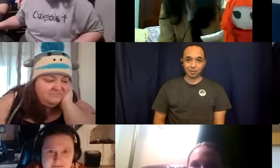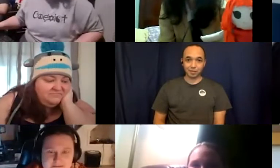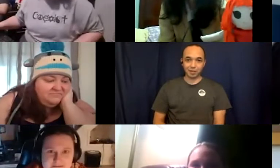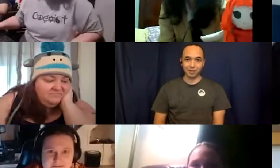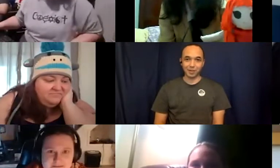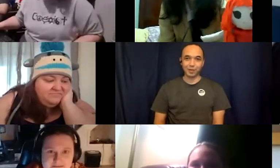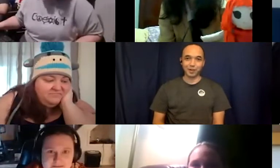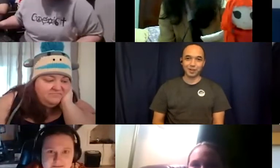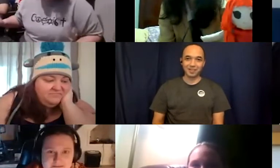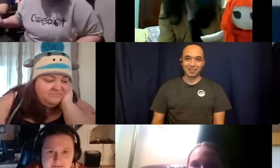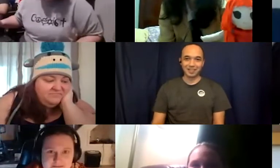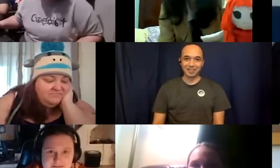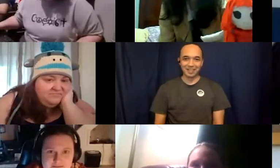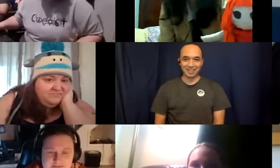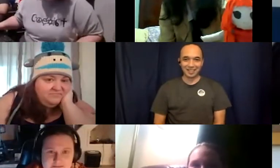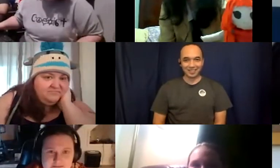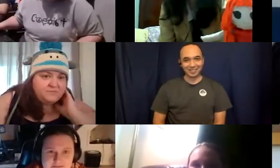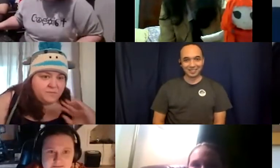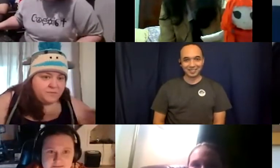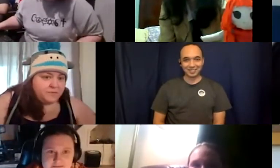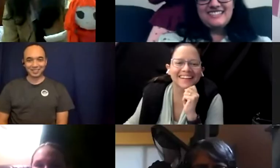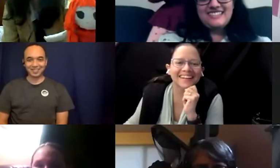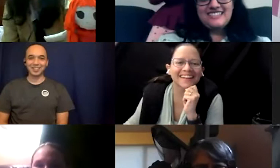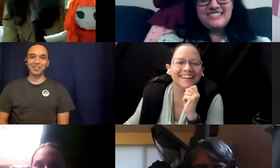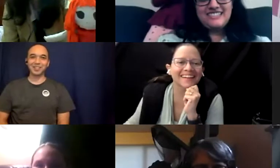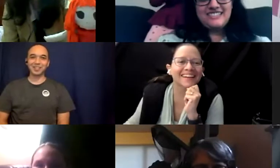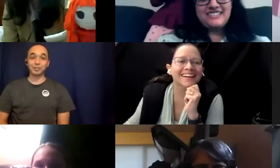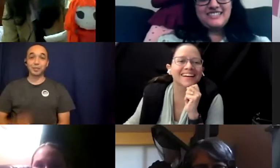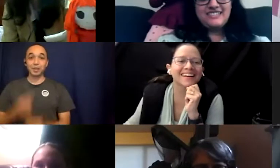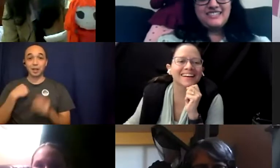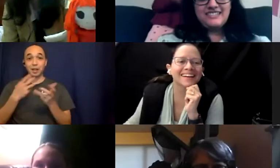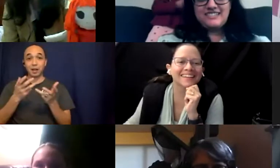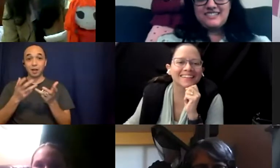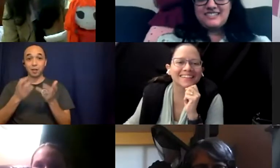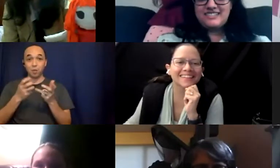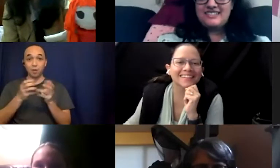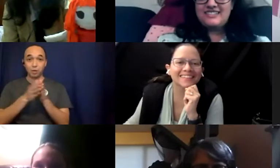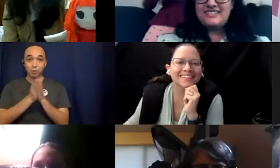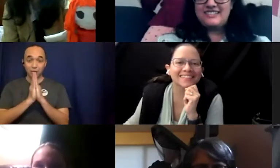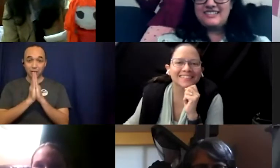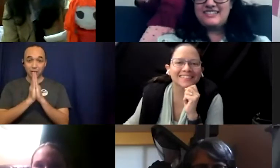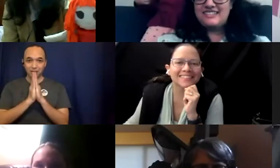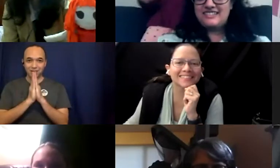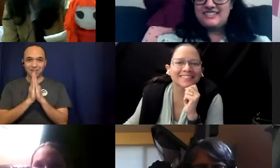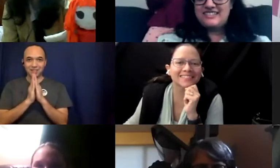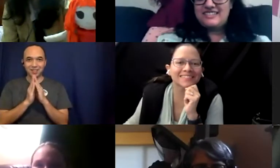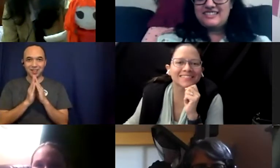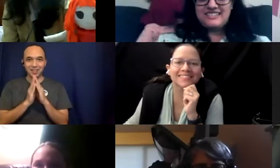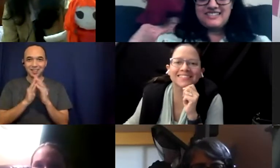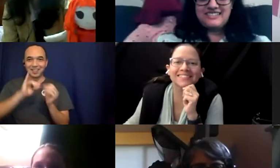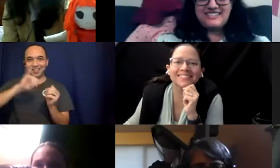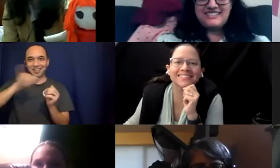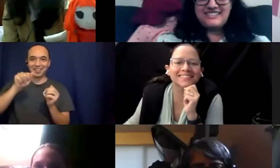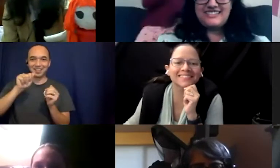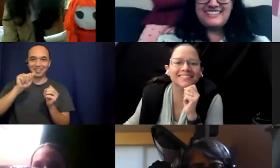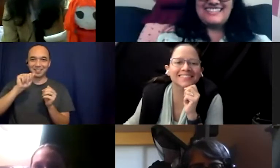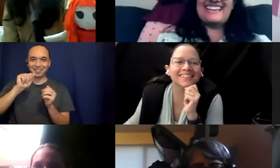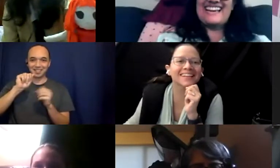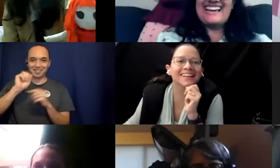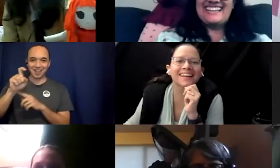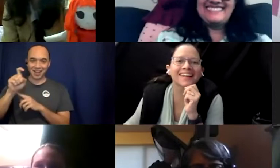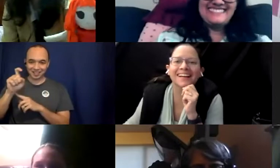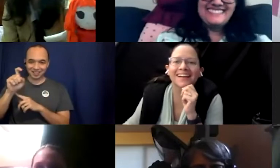trauma of this moment. And I, for one, am deeply grateful to be a part of this